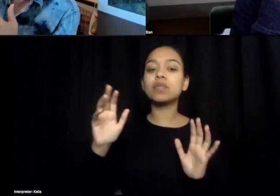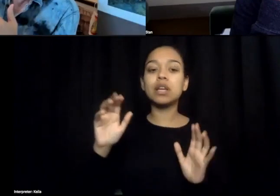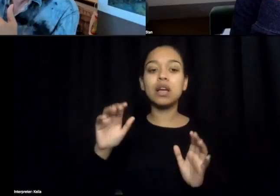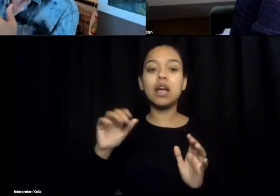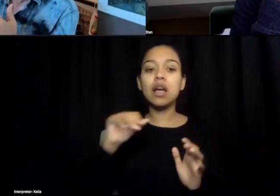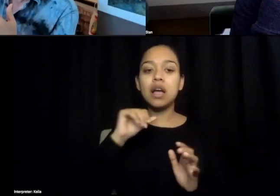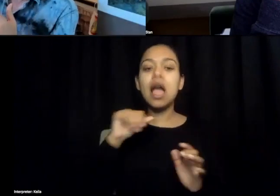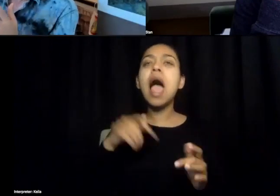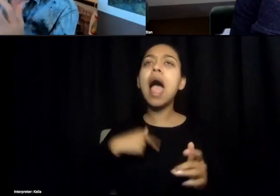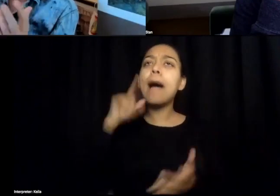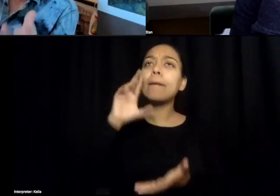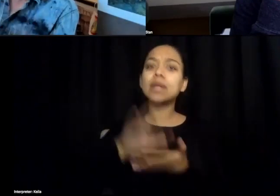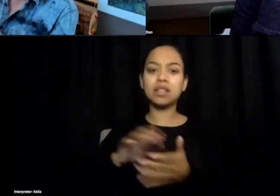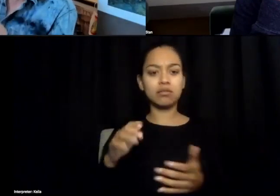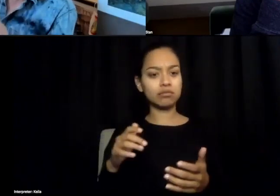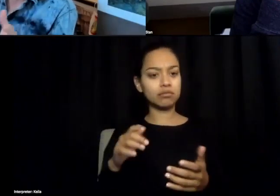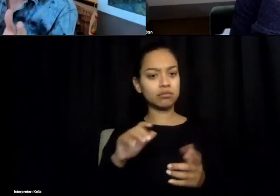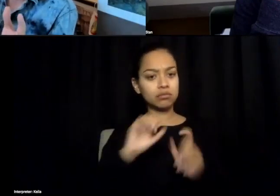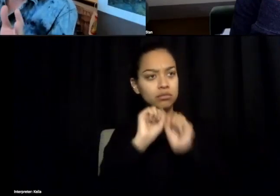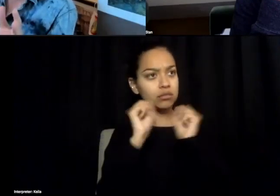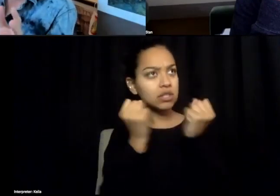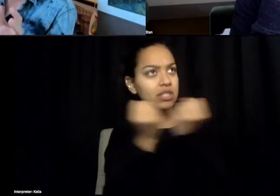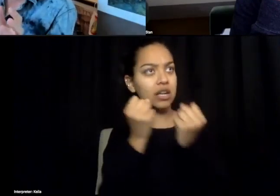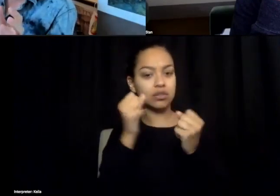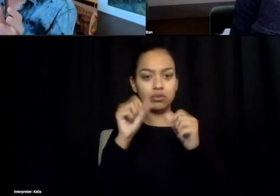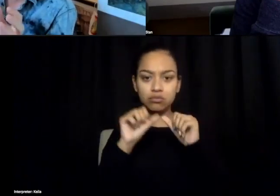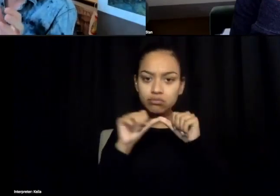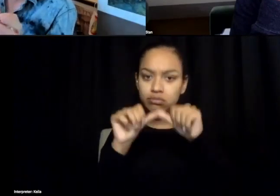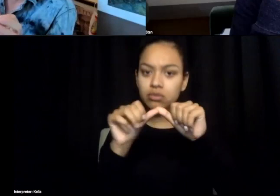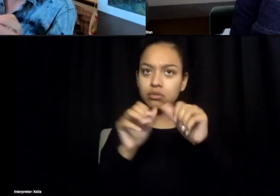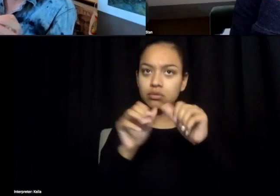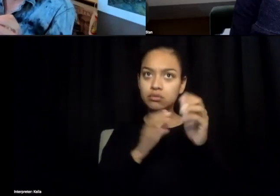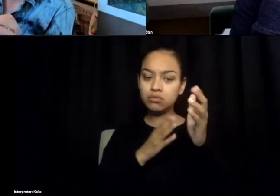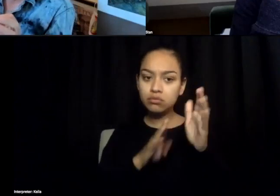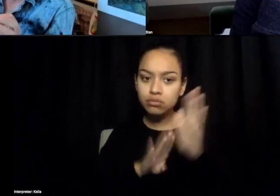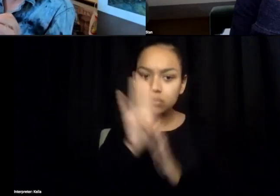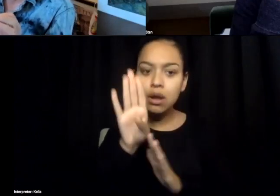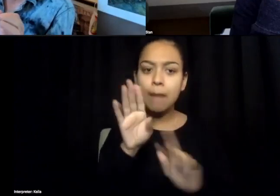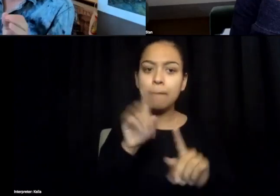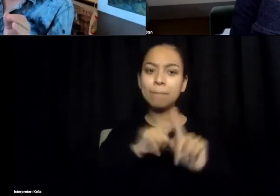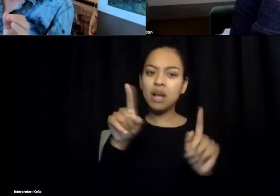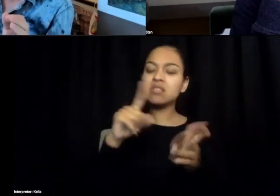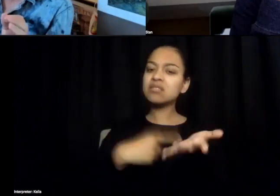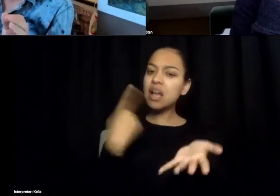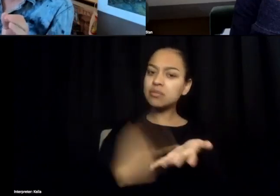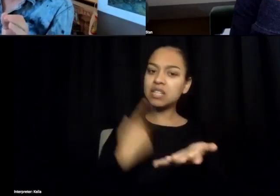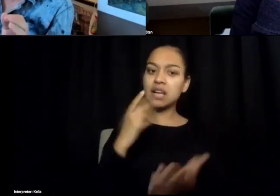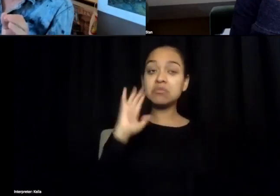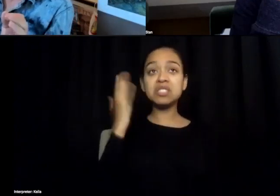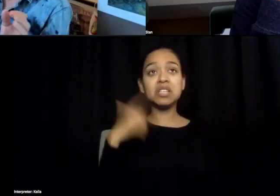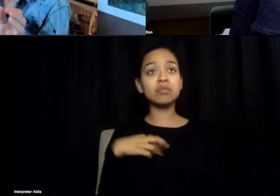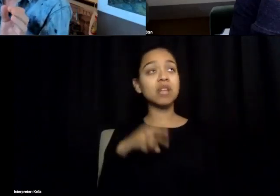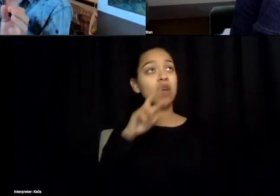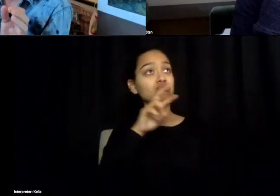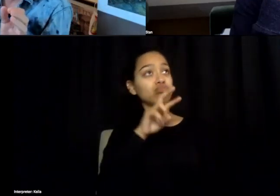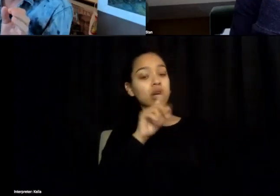going forward with diversity and everything, but it seems a lot of times where I'll turn on a show and everybody's pretty again.